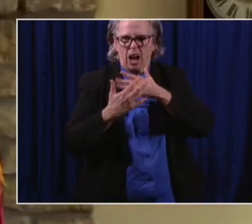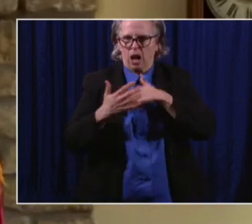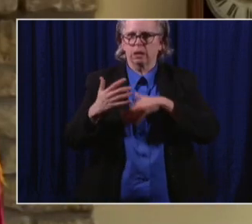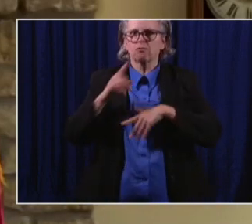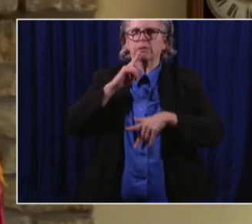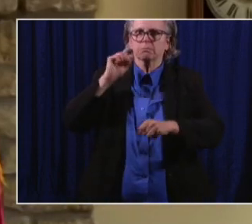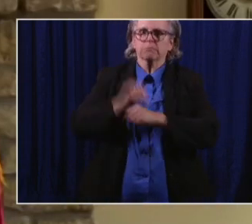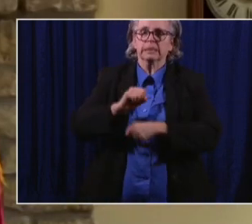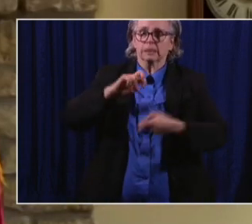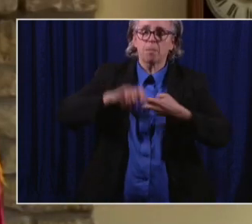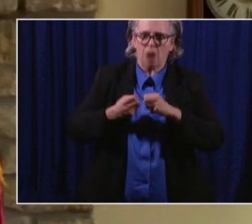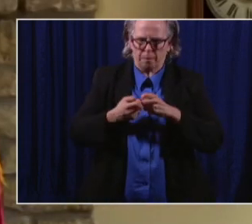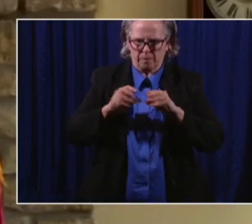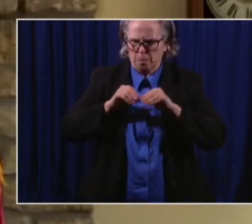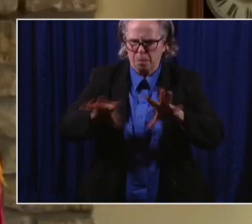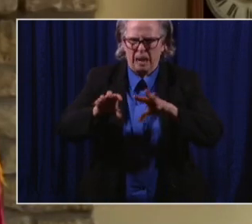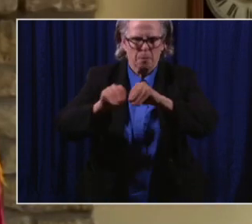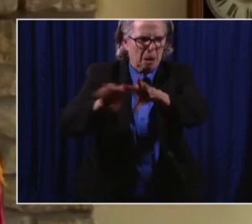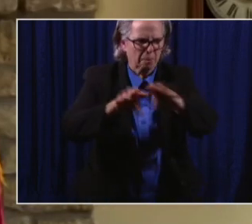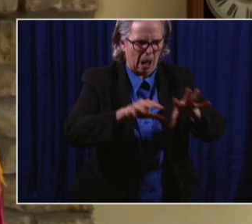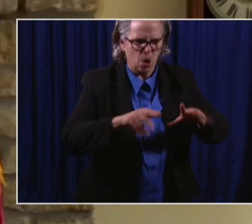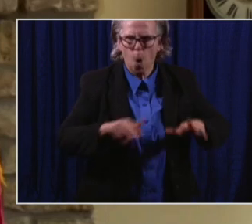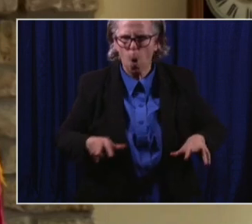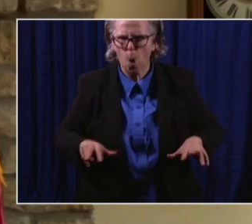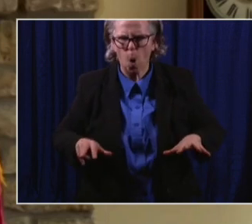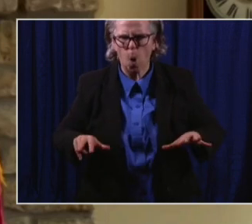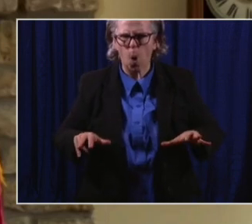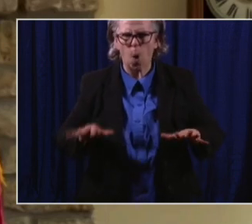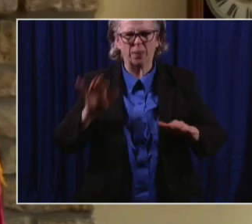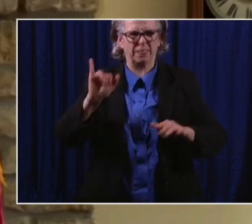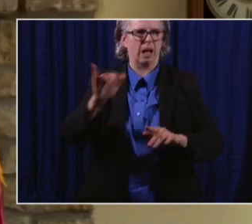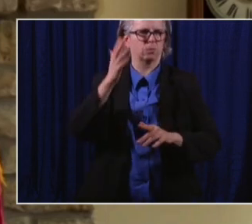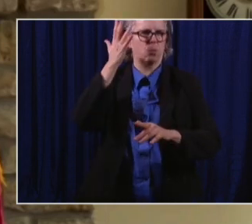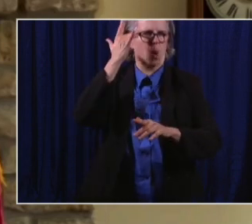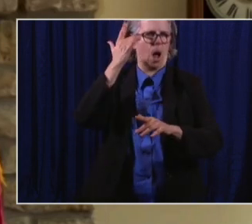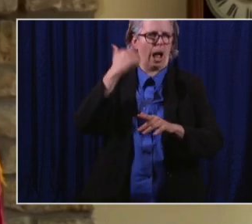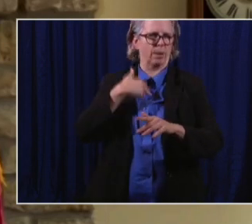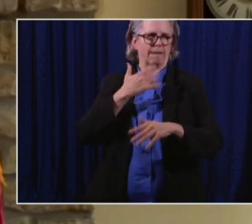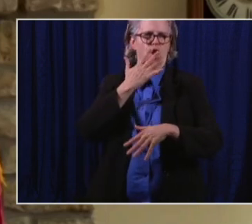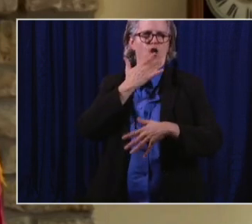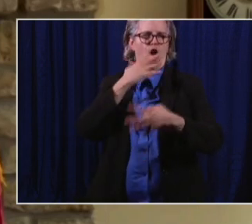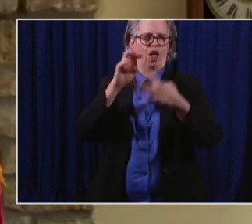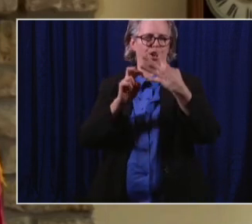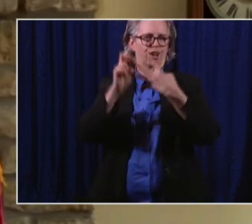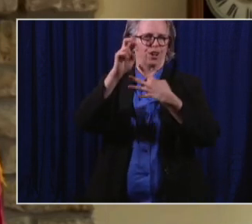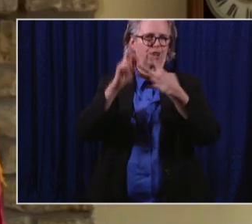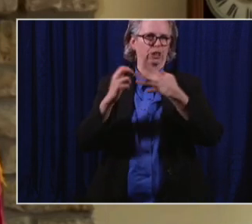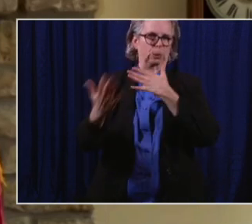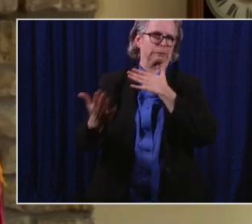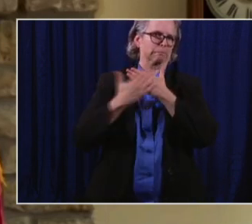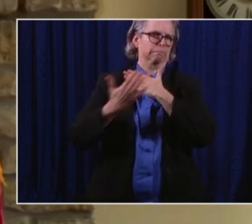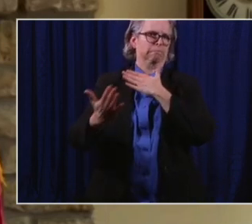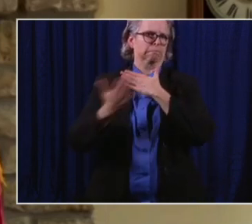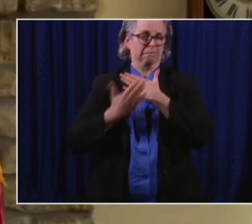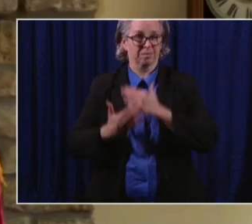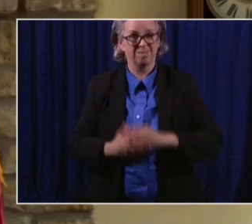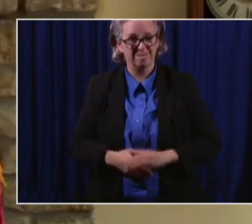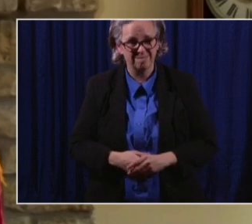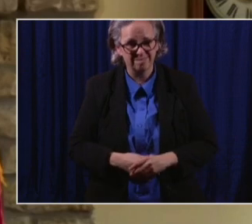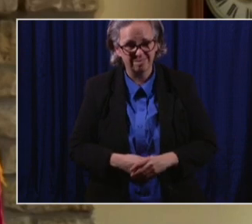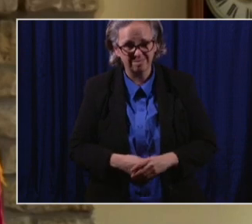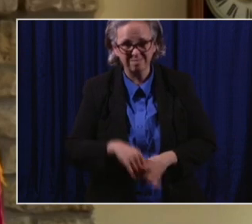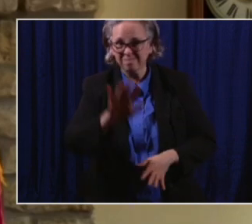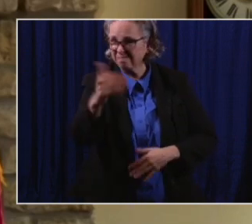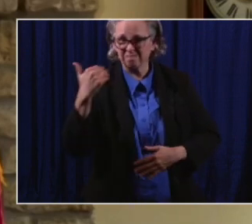a problem down the road. That's all we're trying to do. And, the map I put up a few minutes ago at the beginning, where we put the high incidence